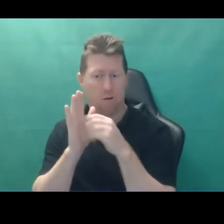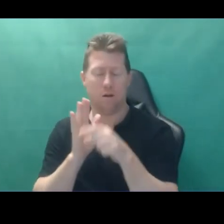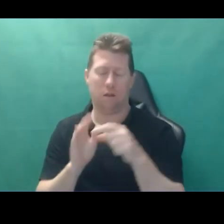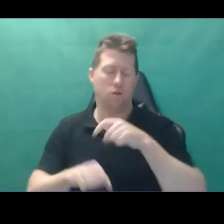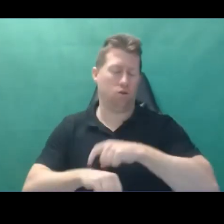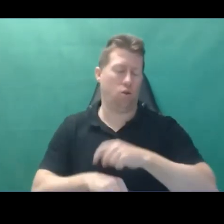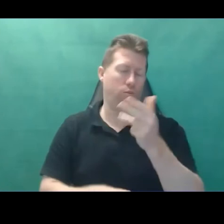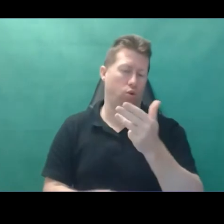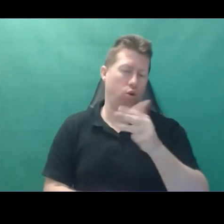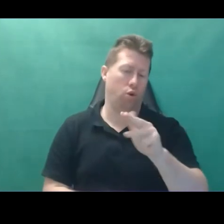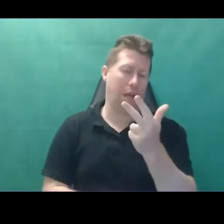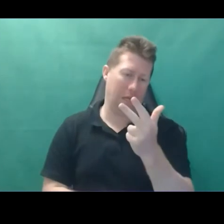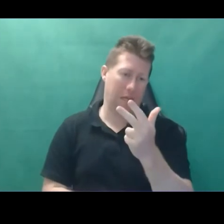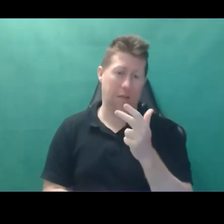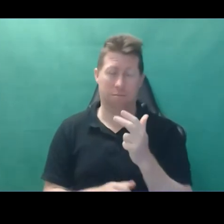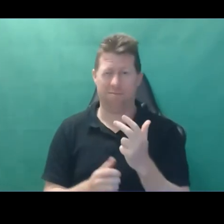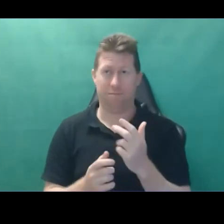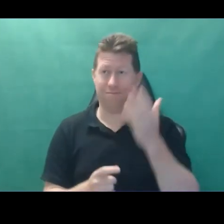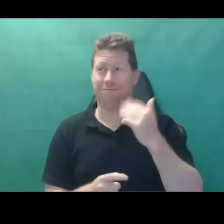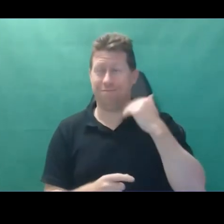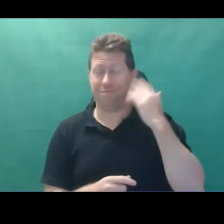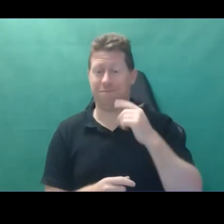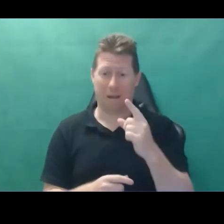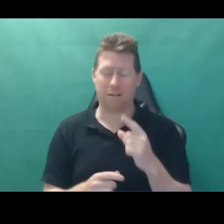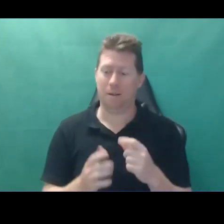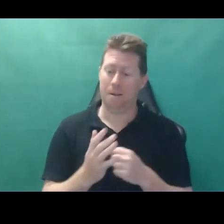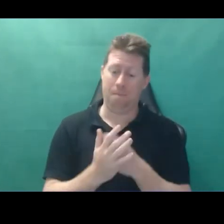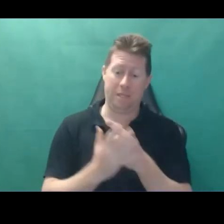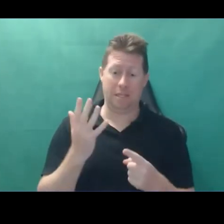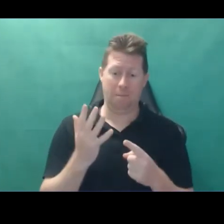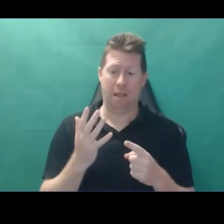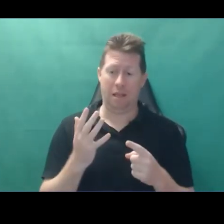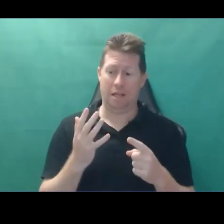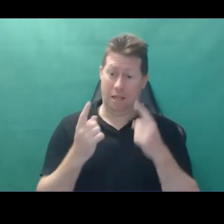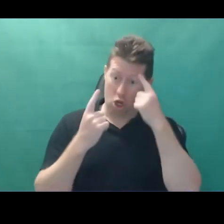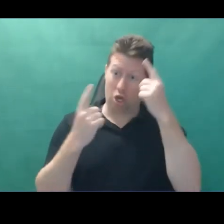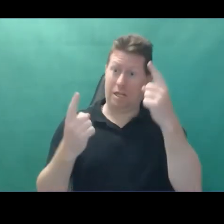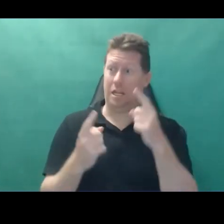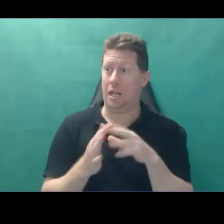it's, it's hard to believe, but the whole disability paradigm was only about